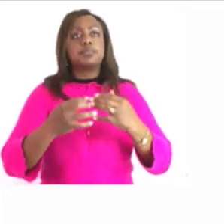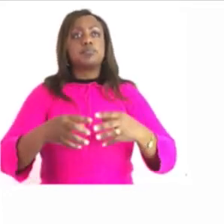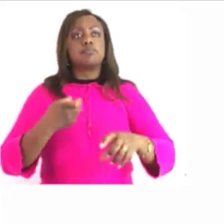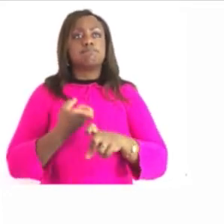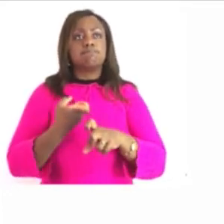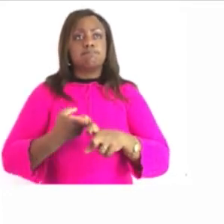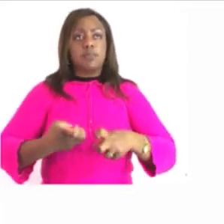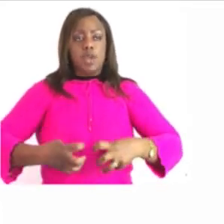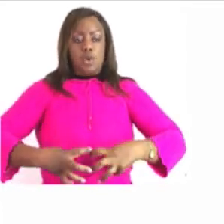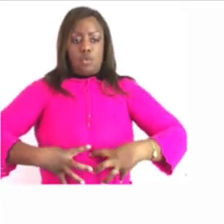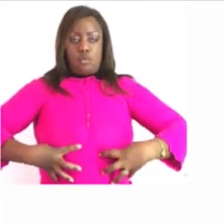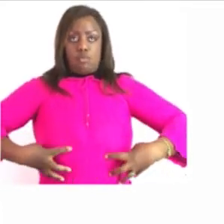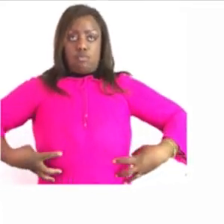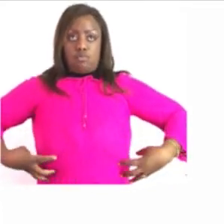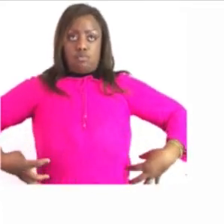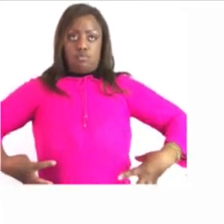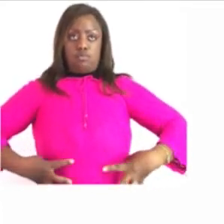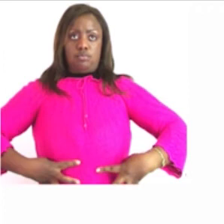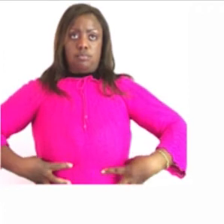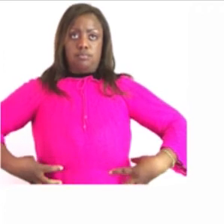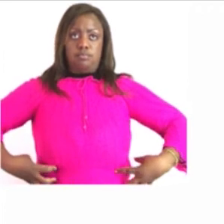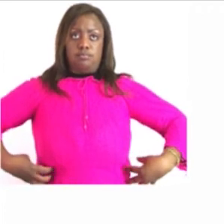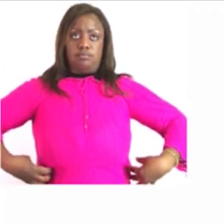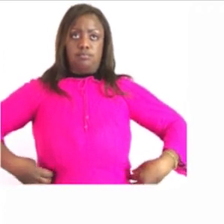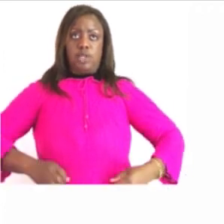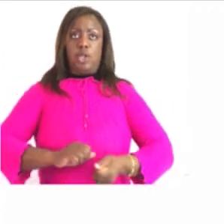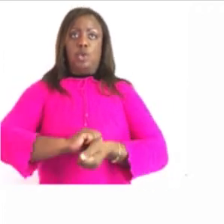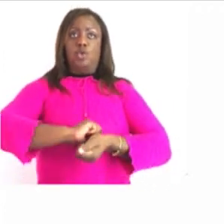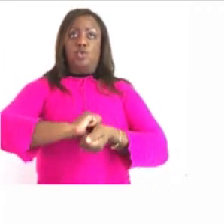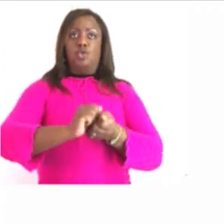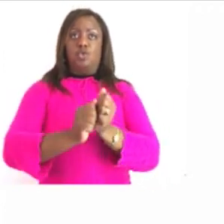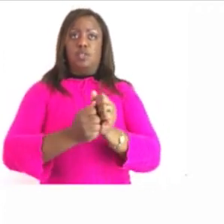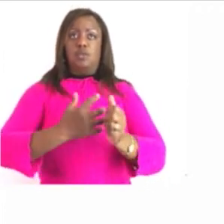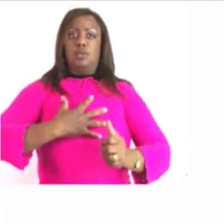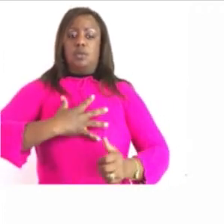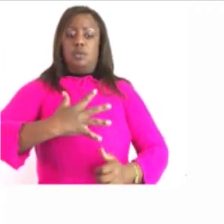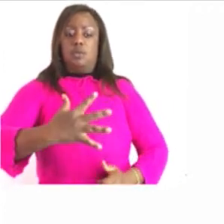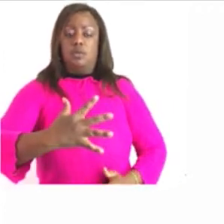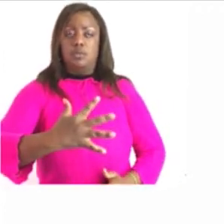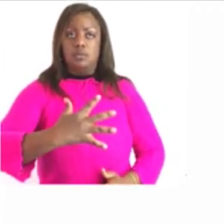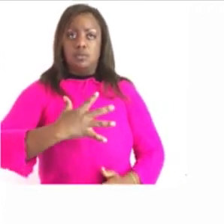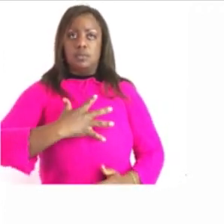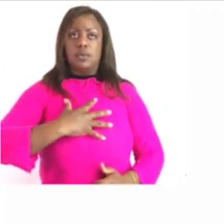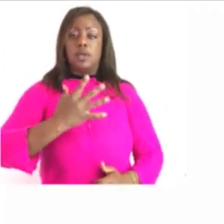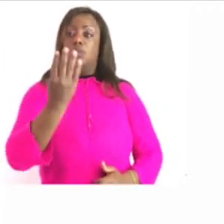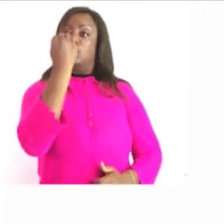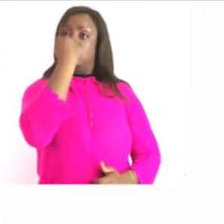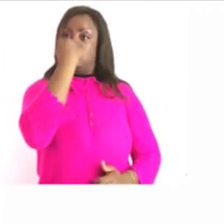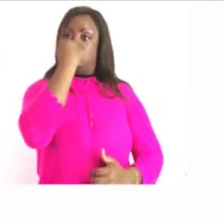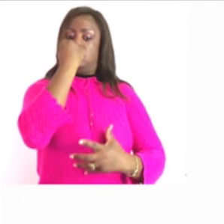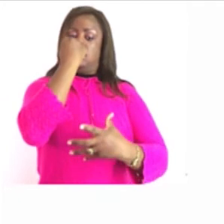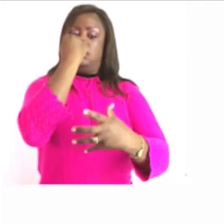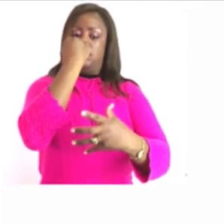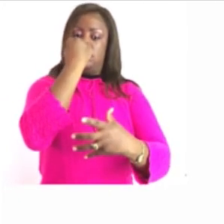It actually certain one function, but it works in two ways. It helps the air, or it carries the